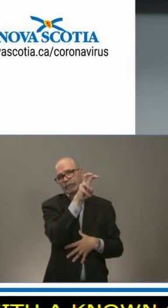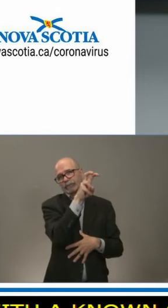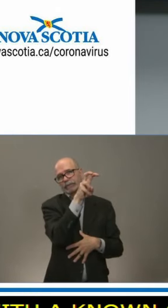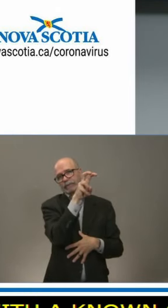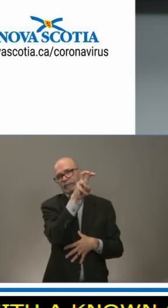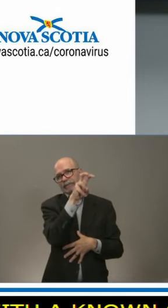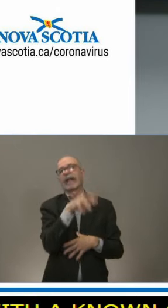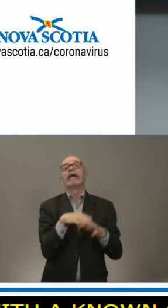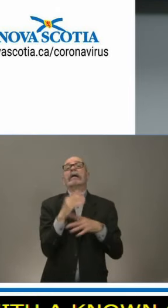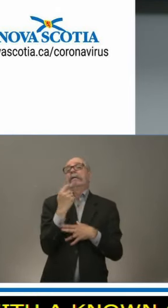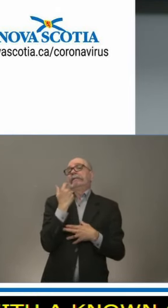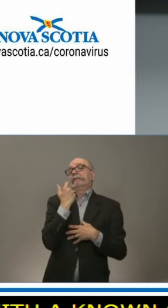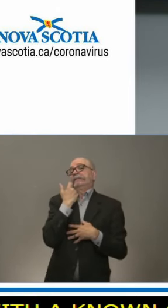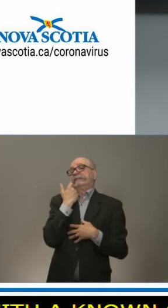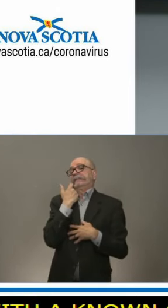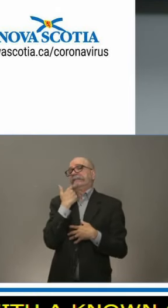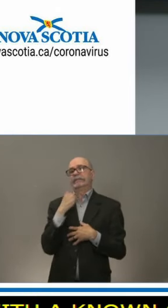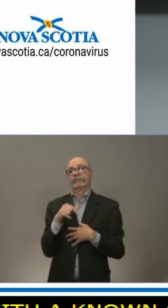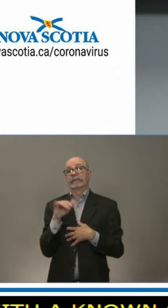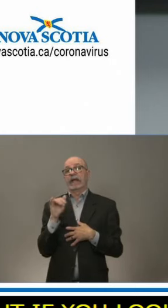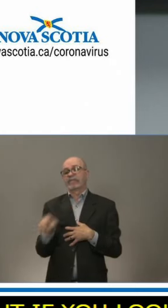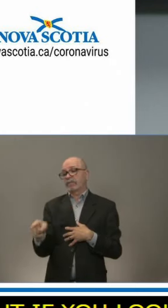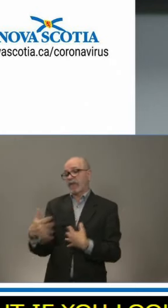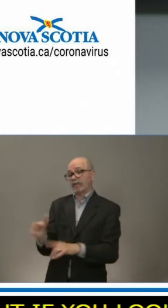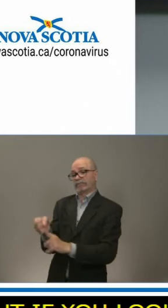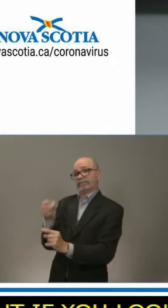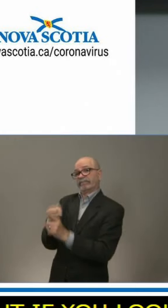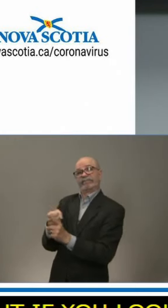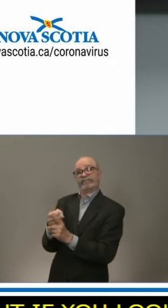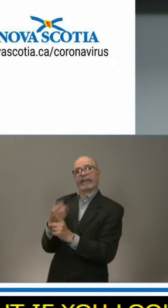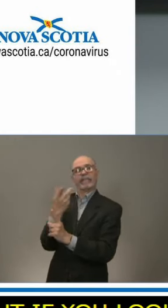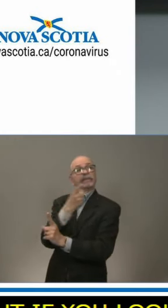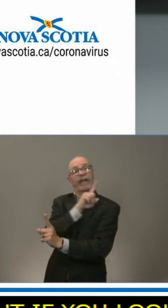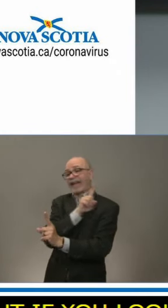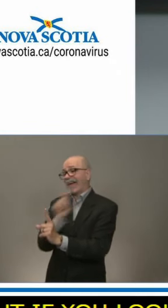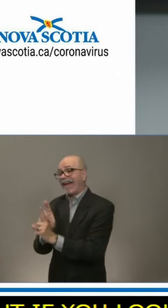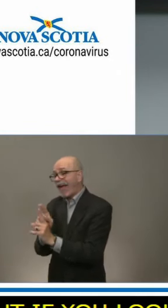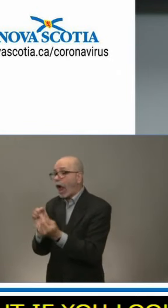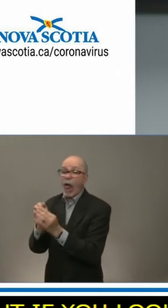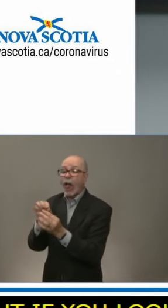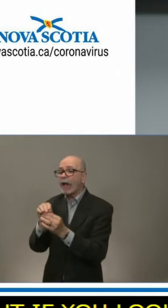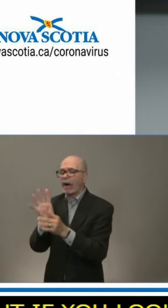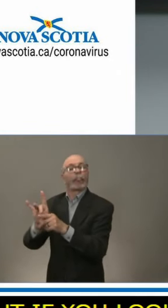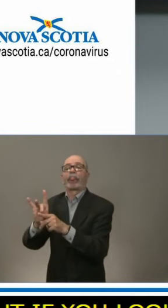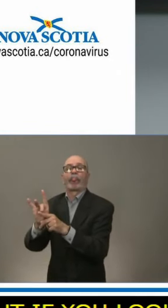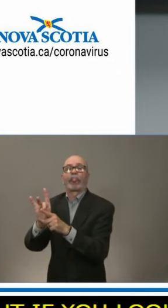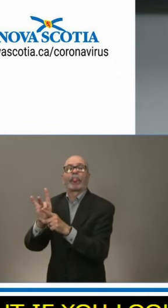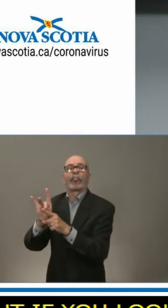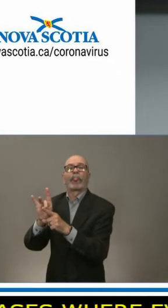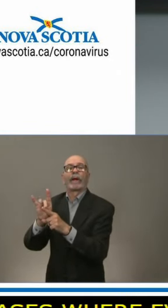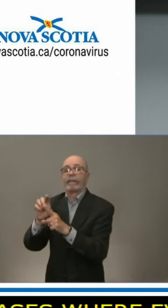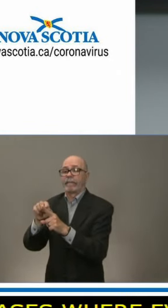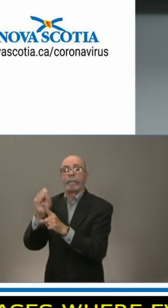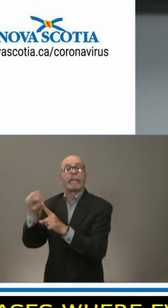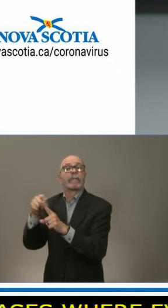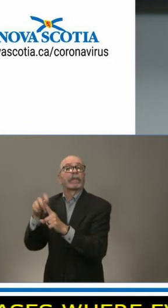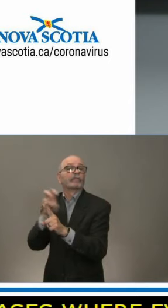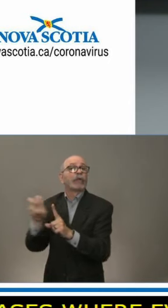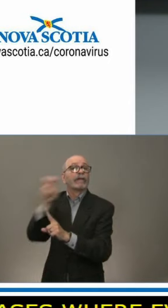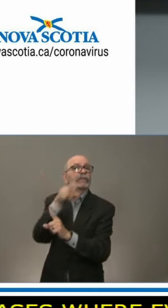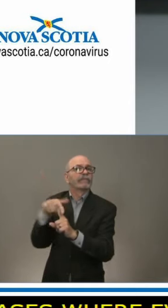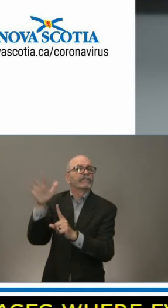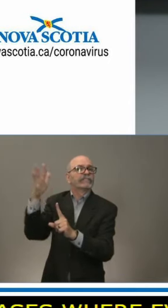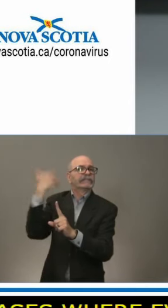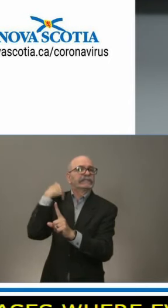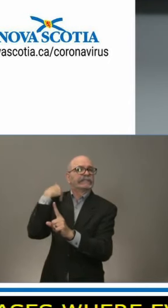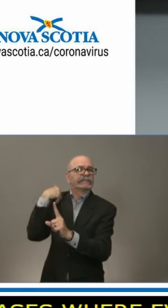a contact with a known case, that known case themselves isn't clearly linked to travel. And we have a number of clusters